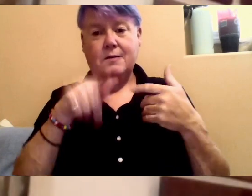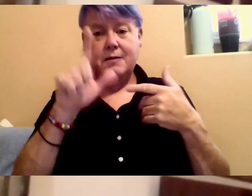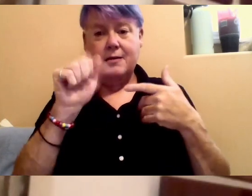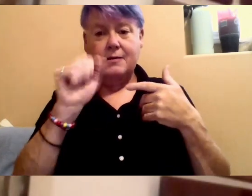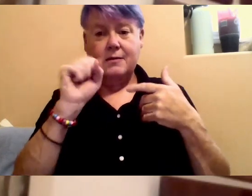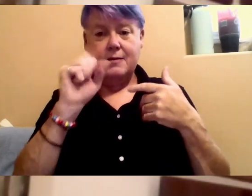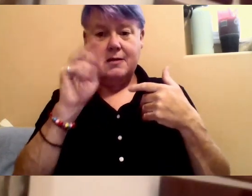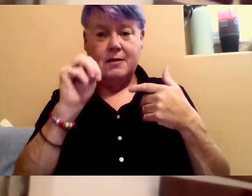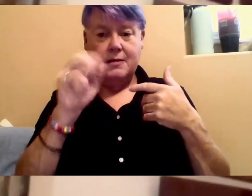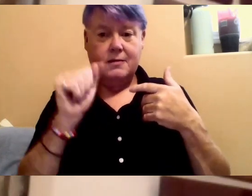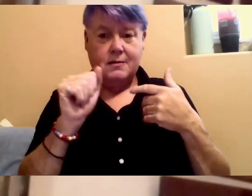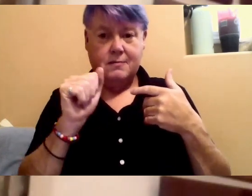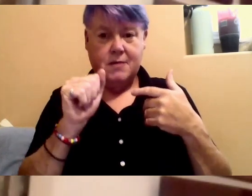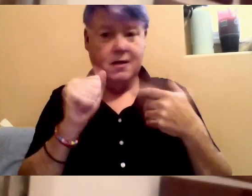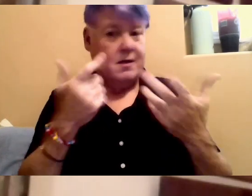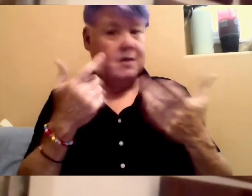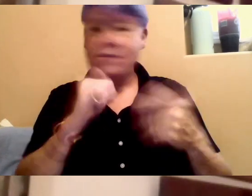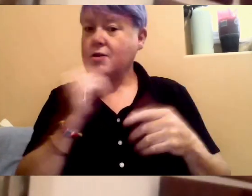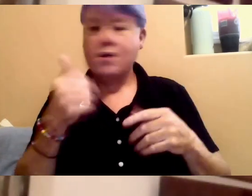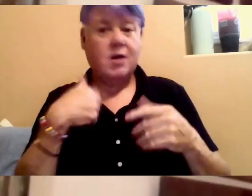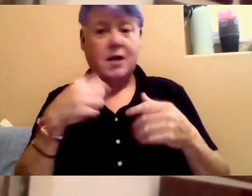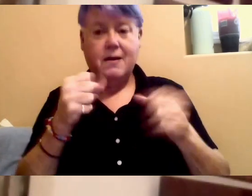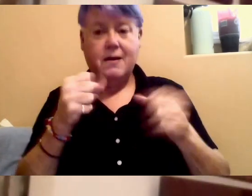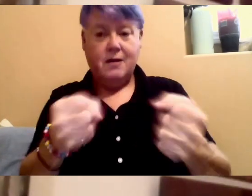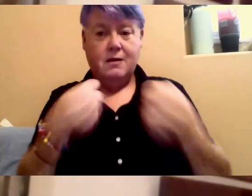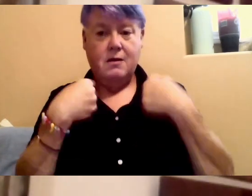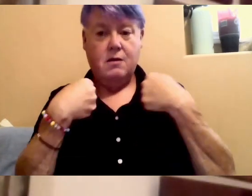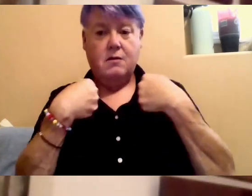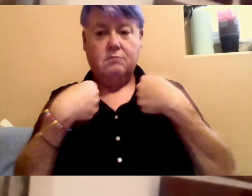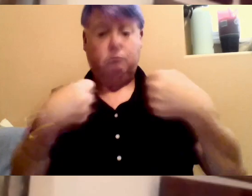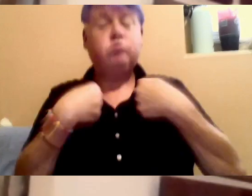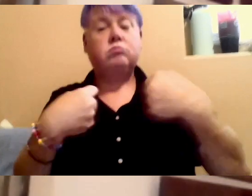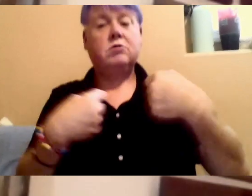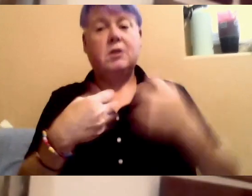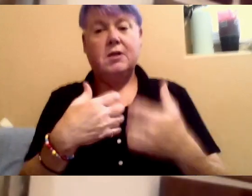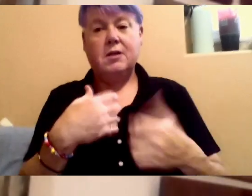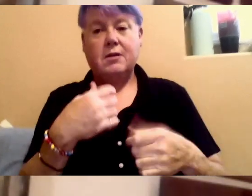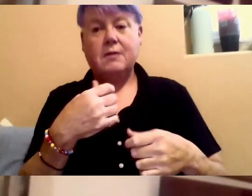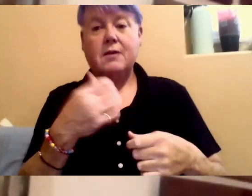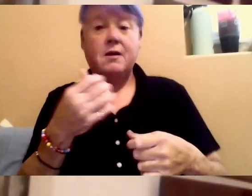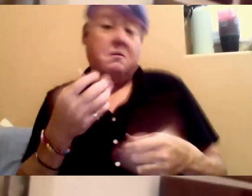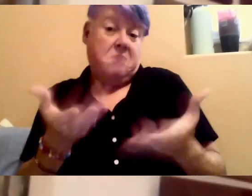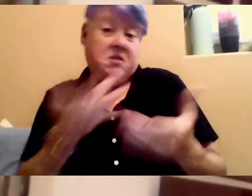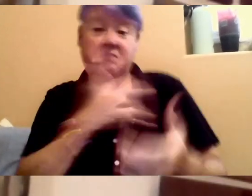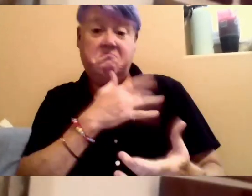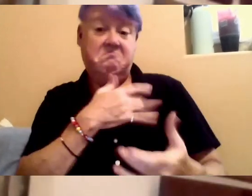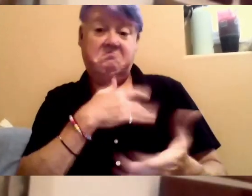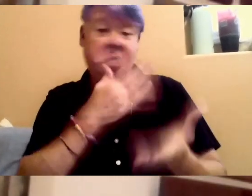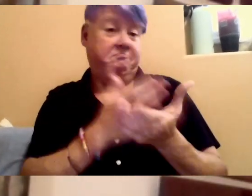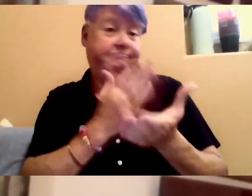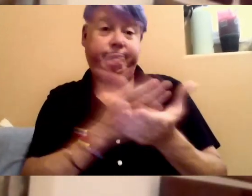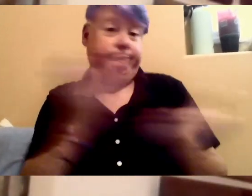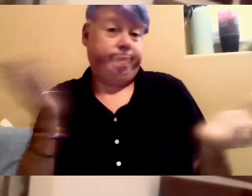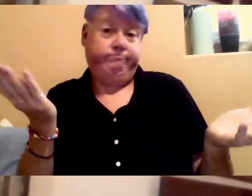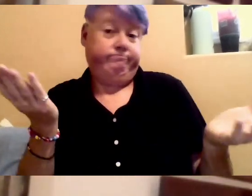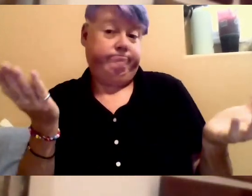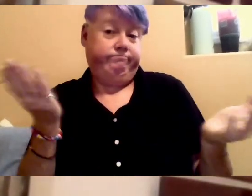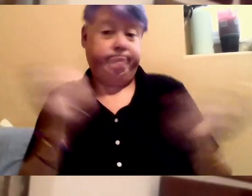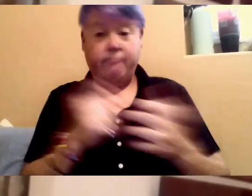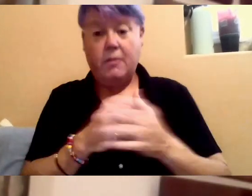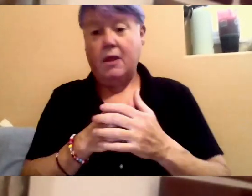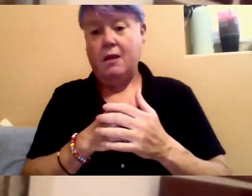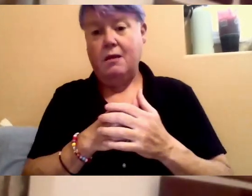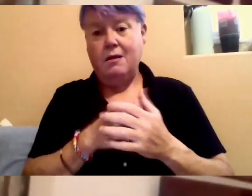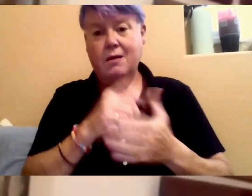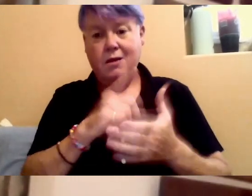have a defibrillator. But what happens? And he said, well, basically your heart stops. There's not enough blood going through it, so it's going to stop. And I said, what